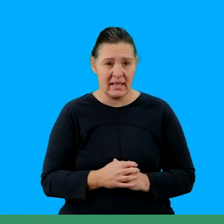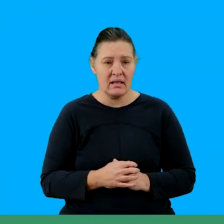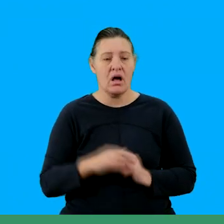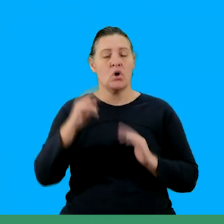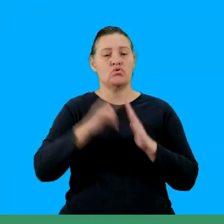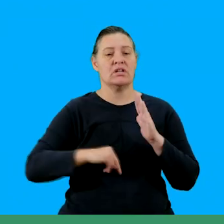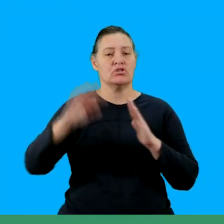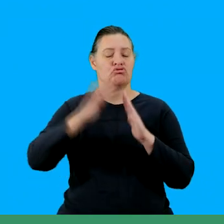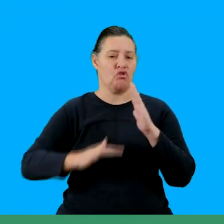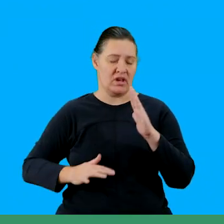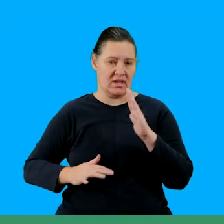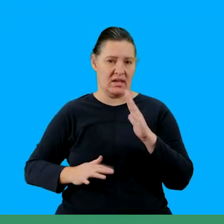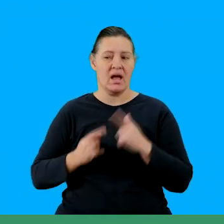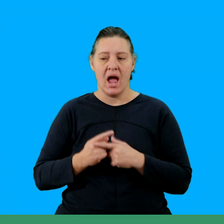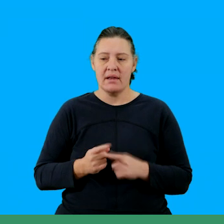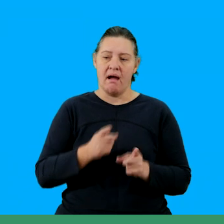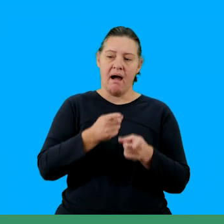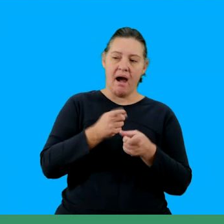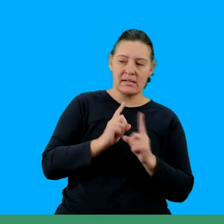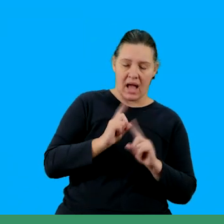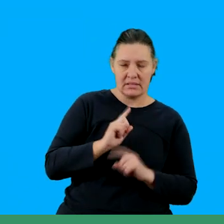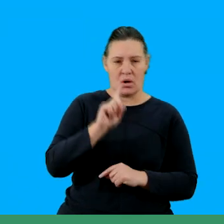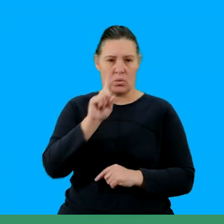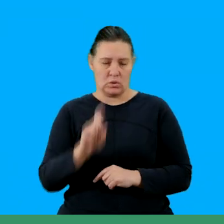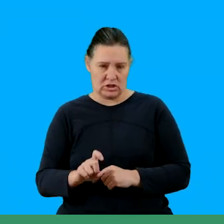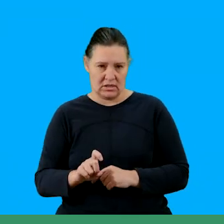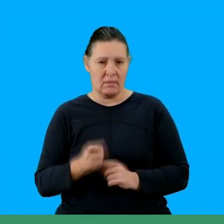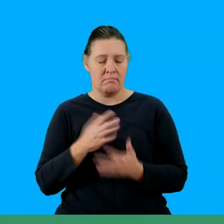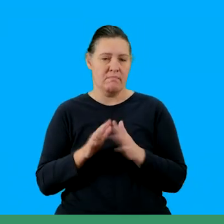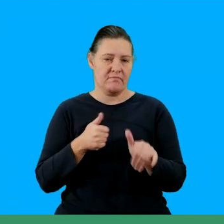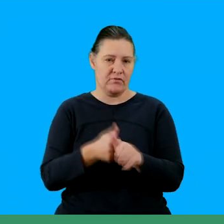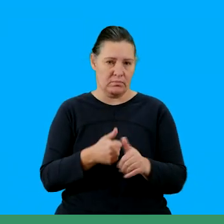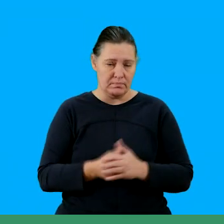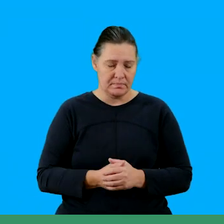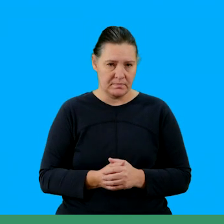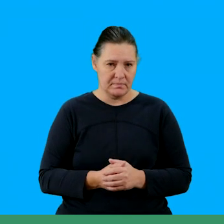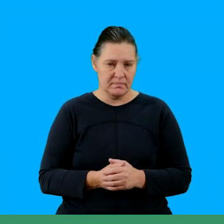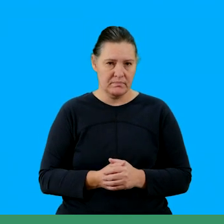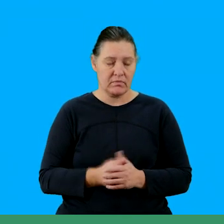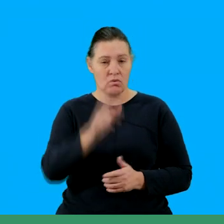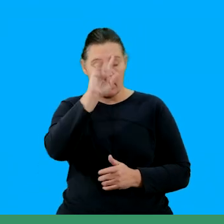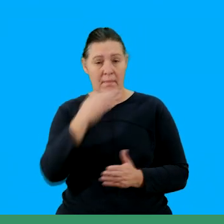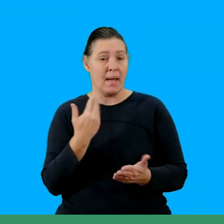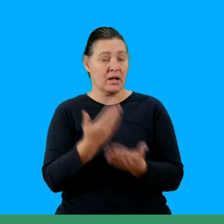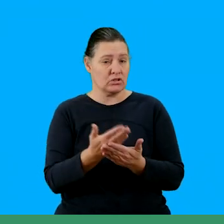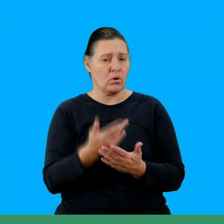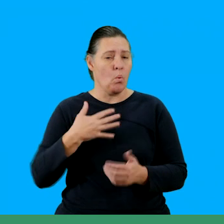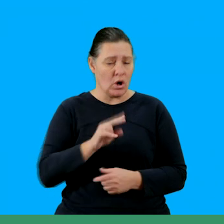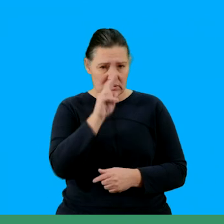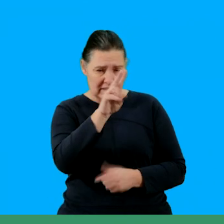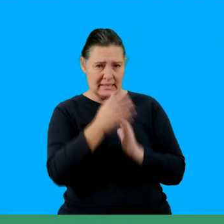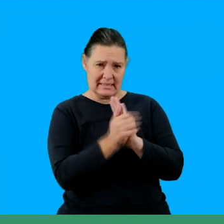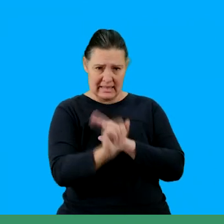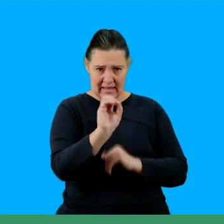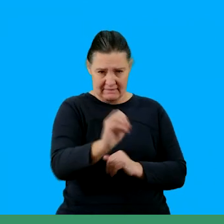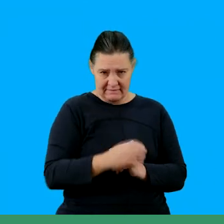us, read the scenario below and answer questions that follow. Remember, with application, we want to see